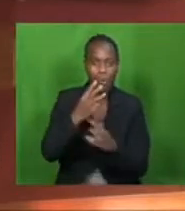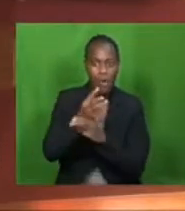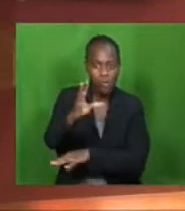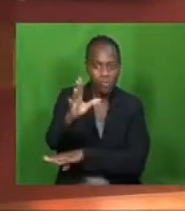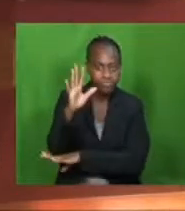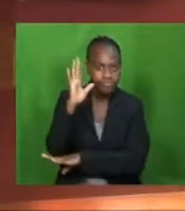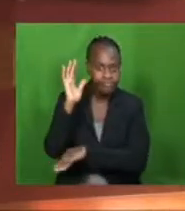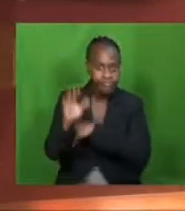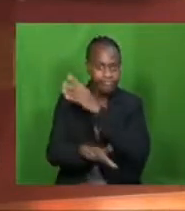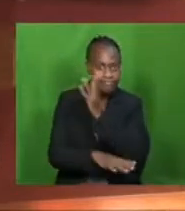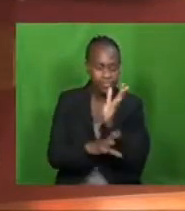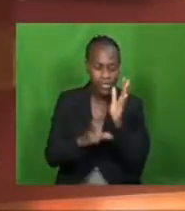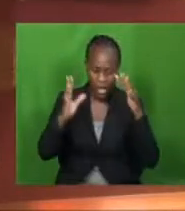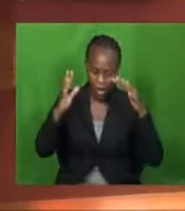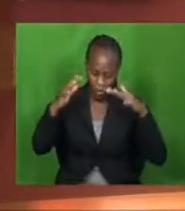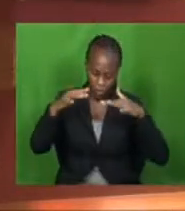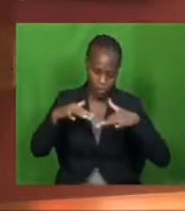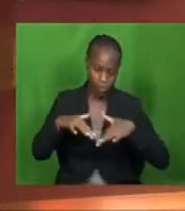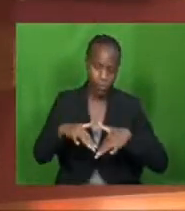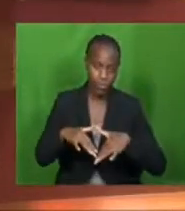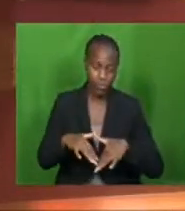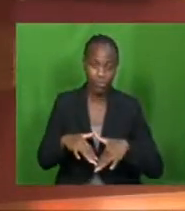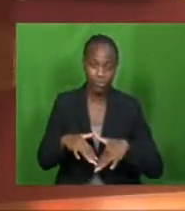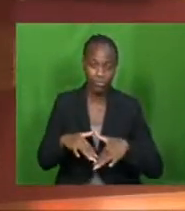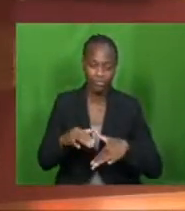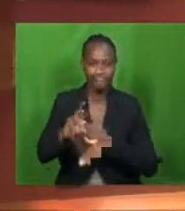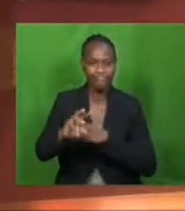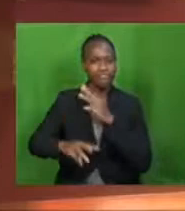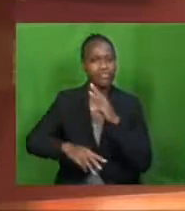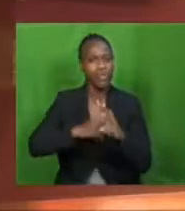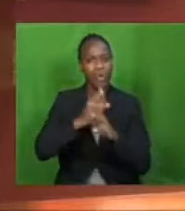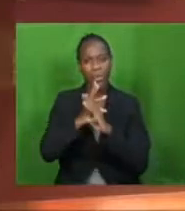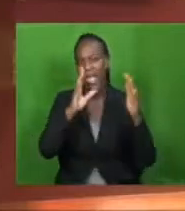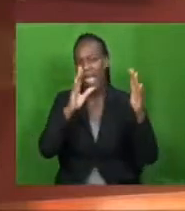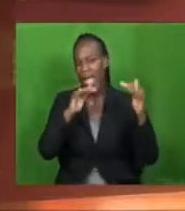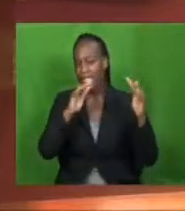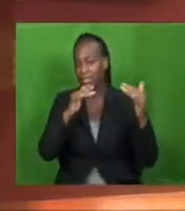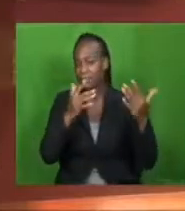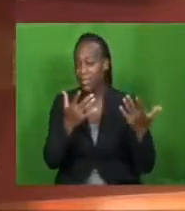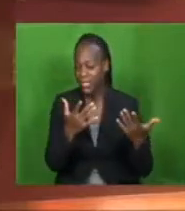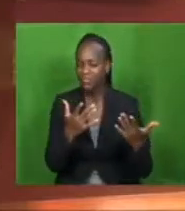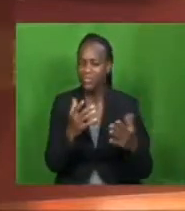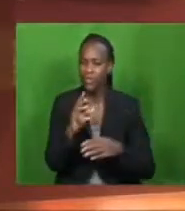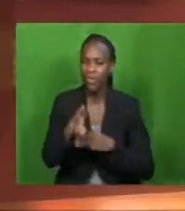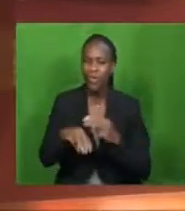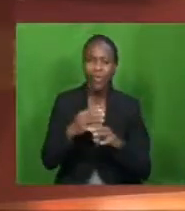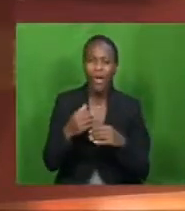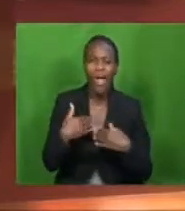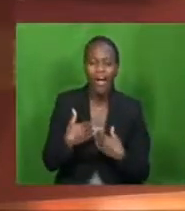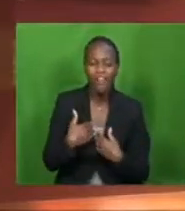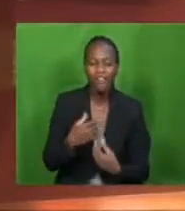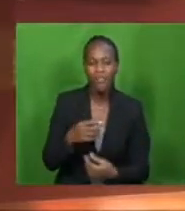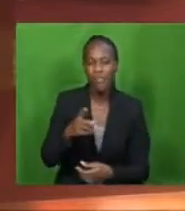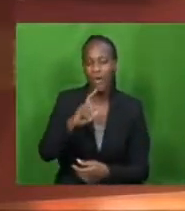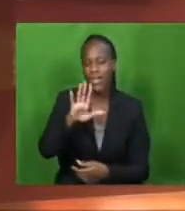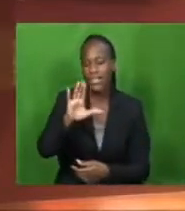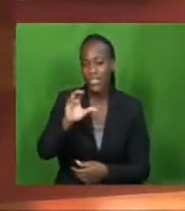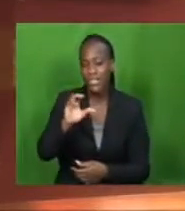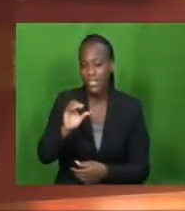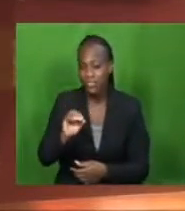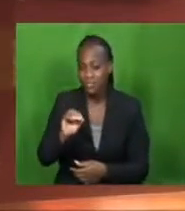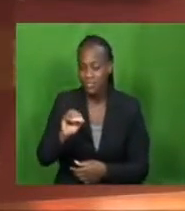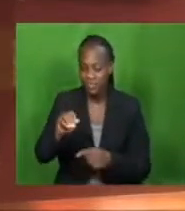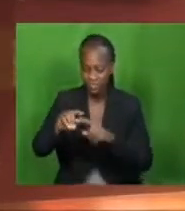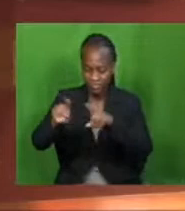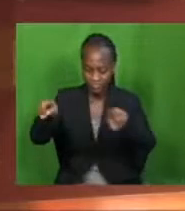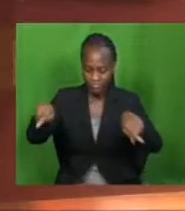alarming rate. Globally, it is estimated that the world loses 150 acres of rainforest every